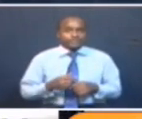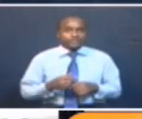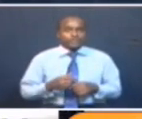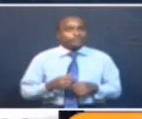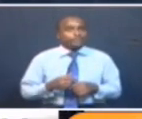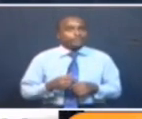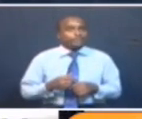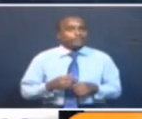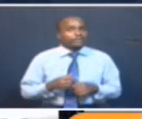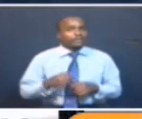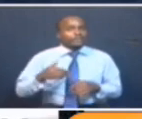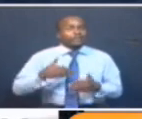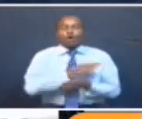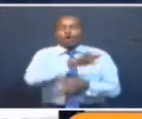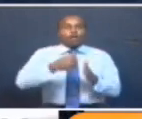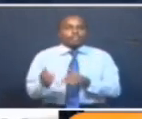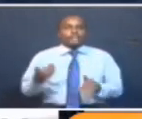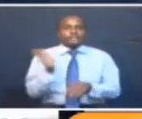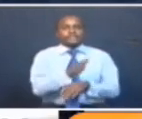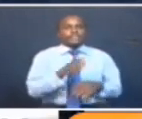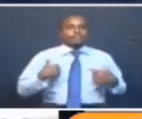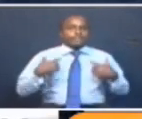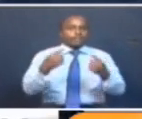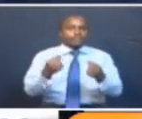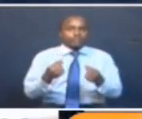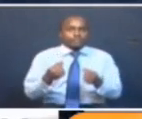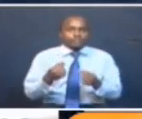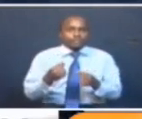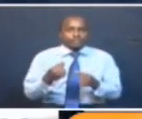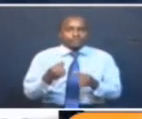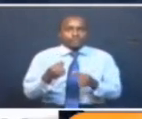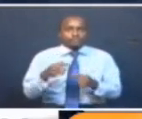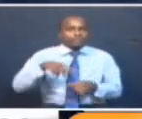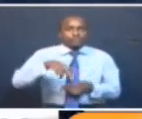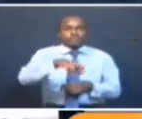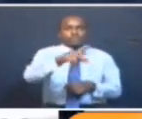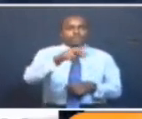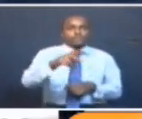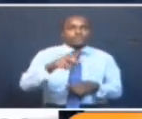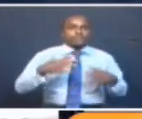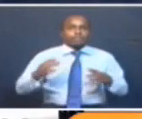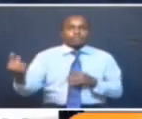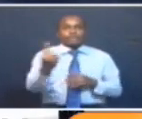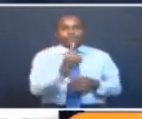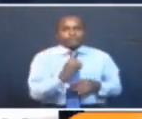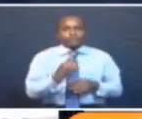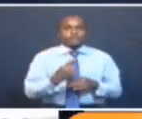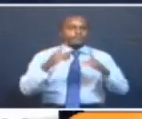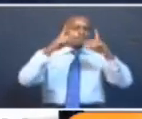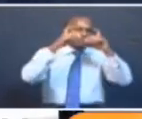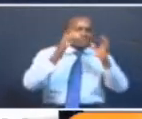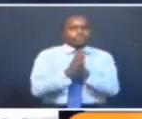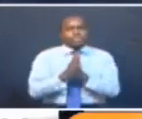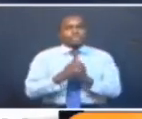I've seen every slum I go to, I could walk in every one of them. And people come and say, come on, can I take a photograph with